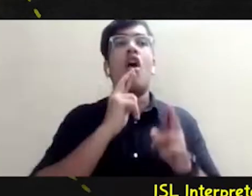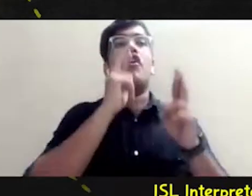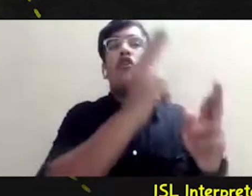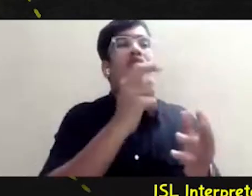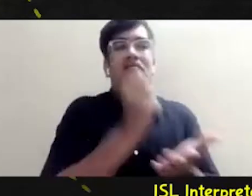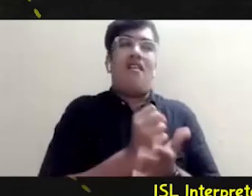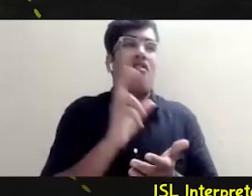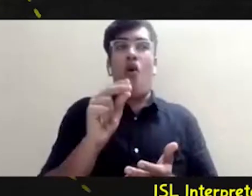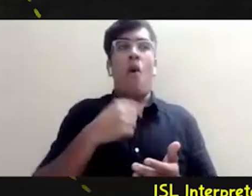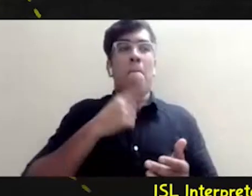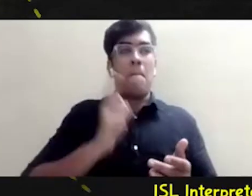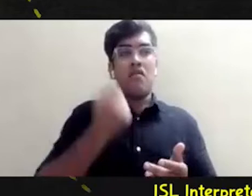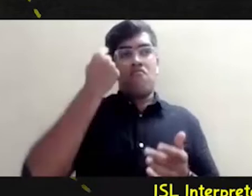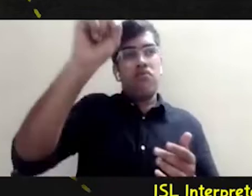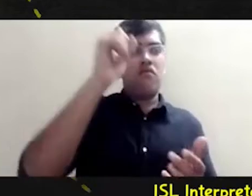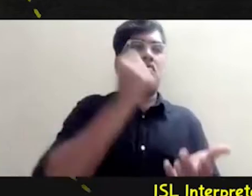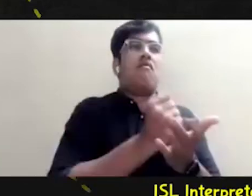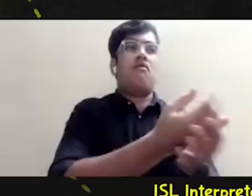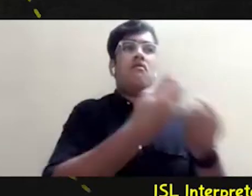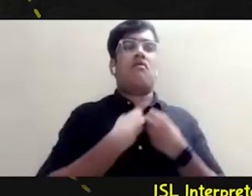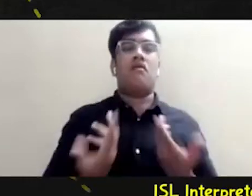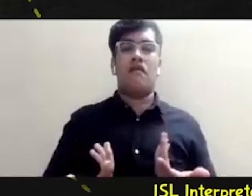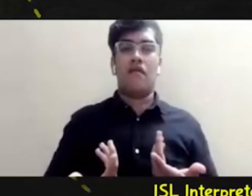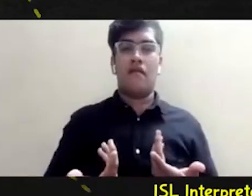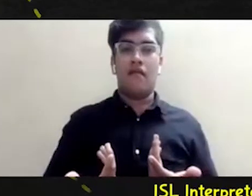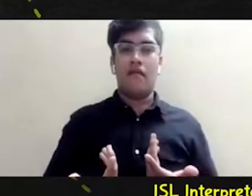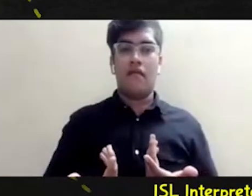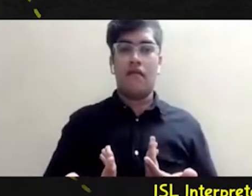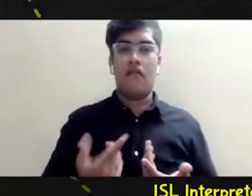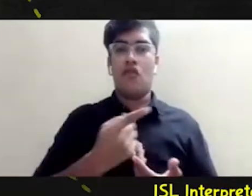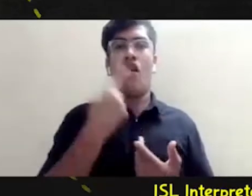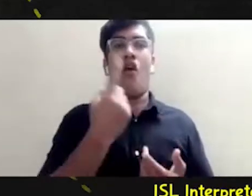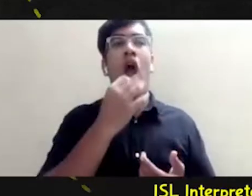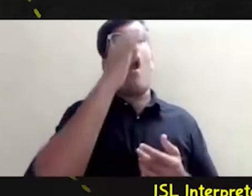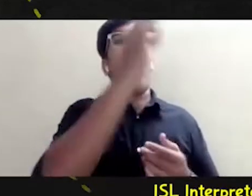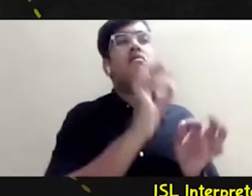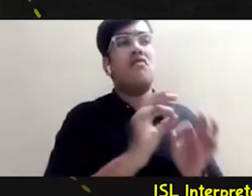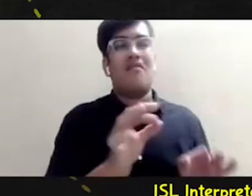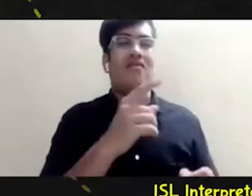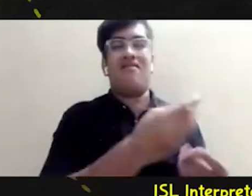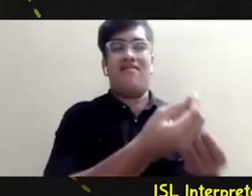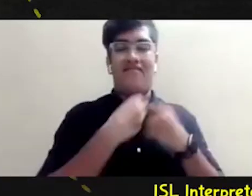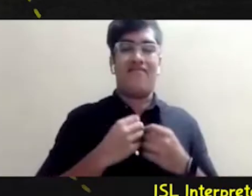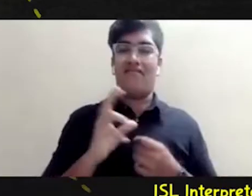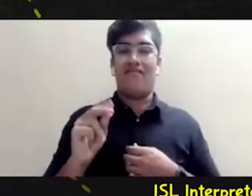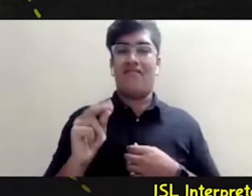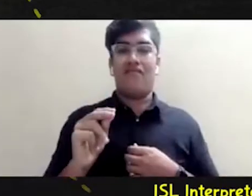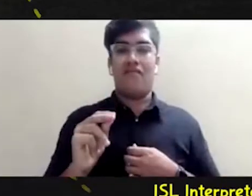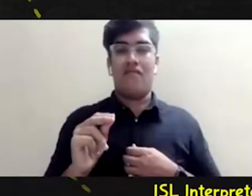demanded. Right? Nobody is going to give you rights merely because you ask nicely. And that